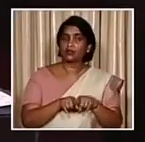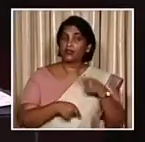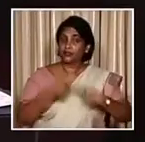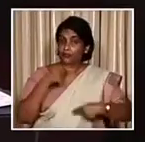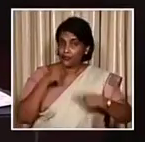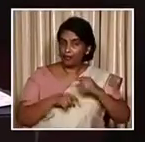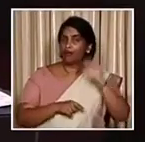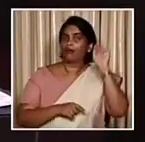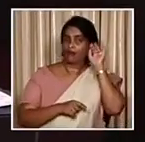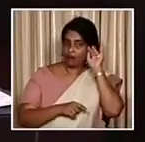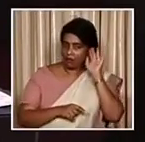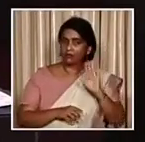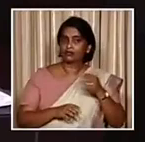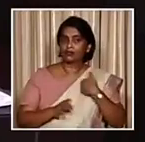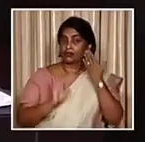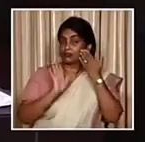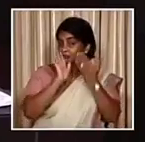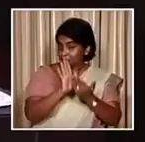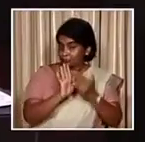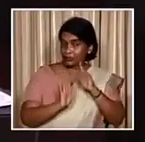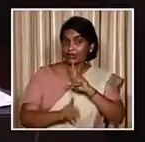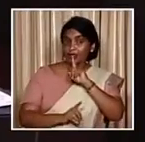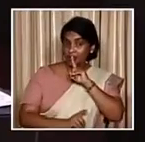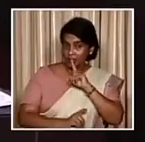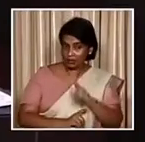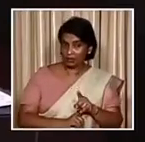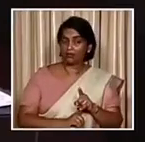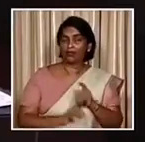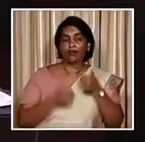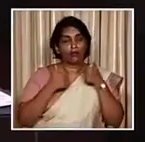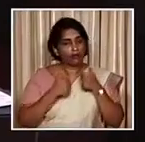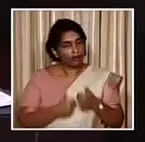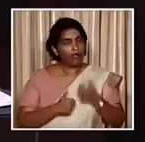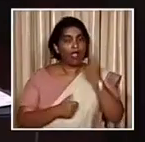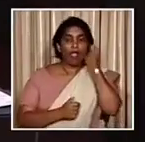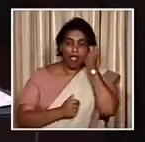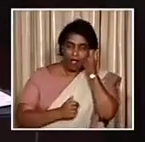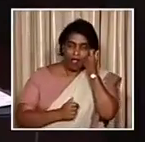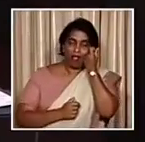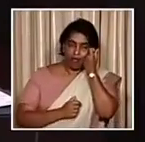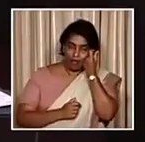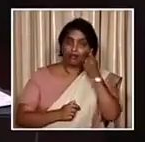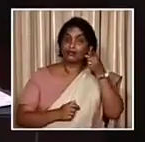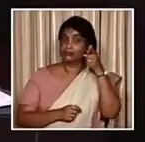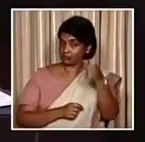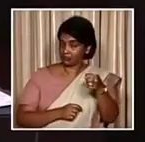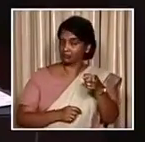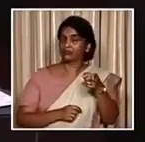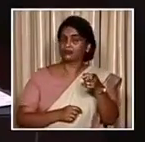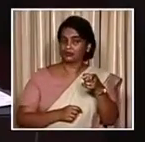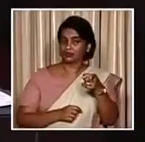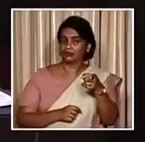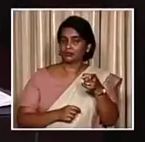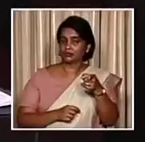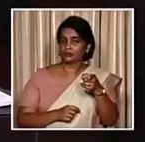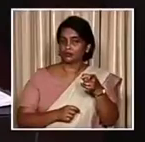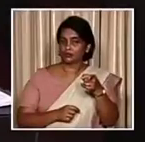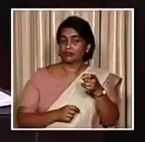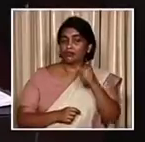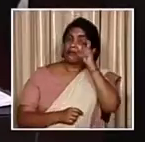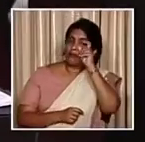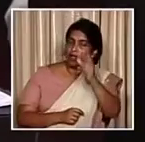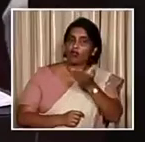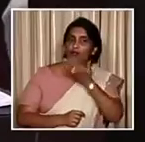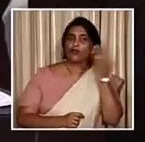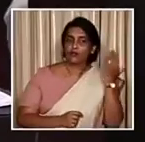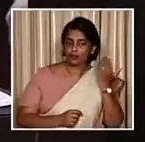proposals that we have, take cognizance of it, and then at the end of the day, we can agree